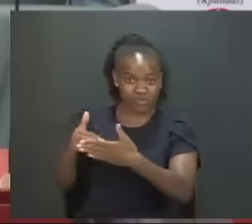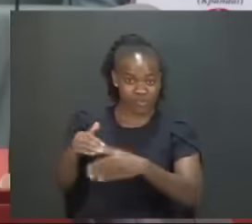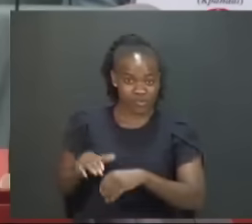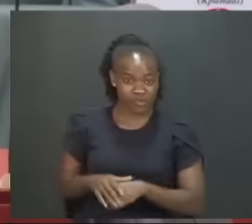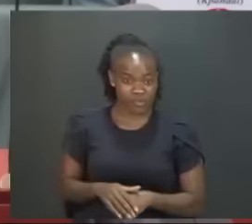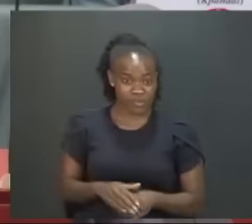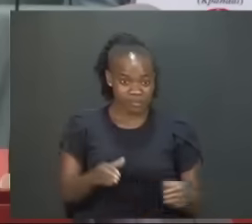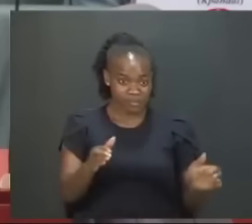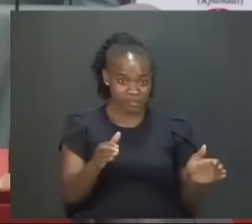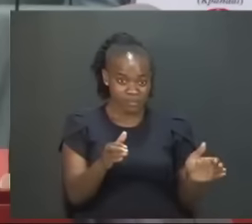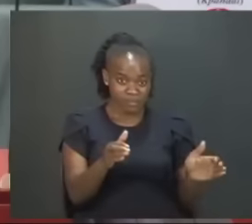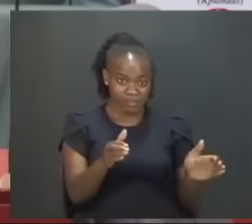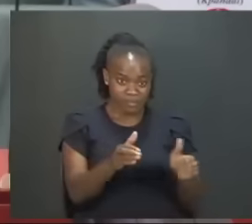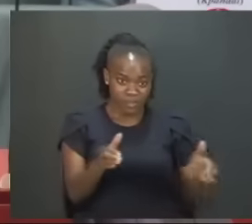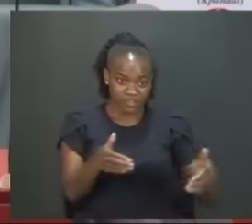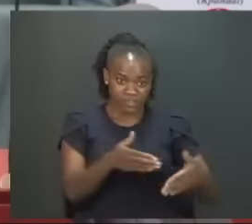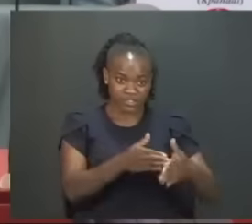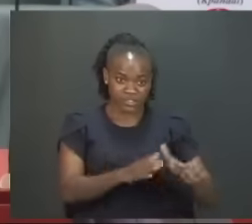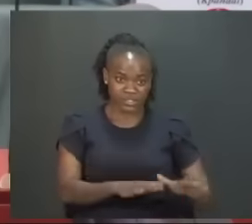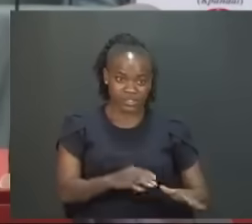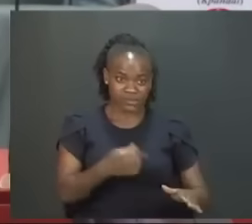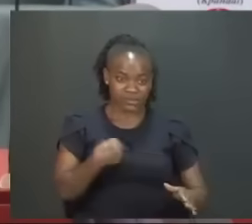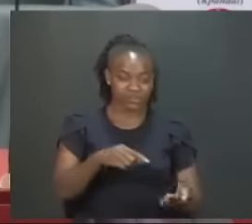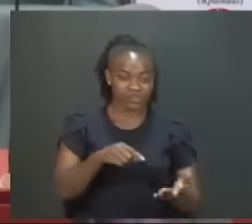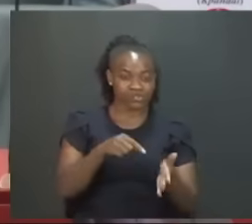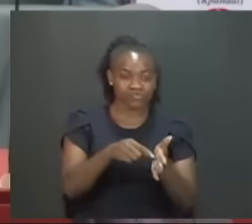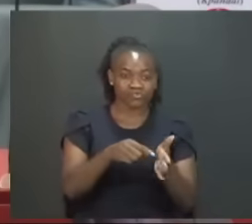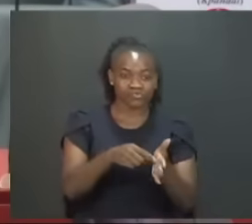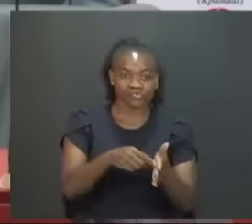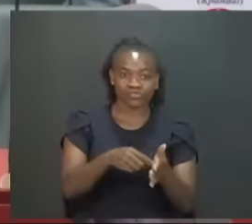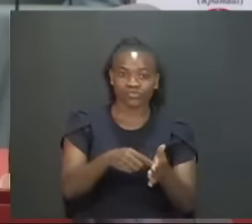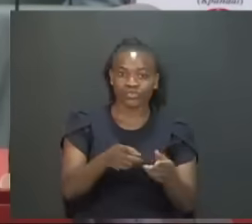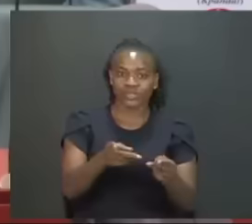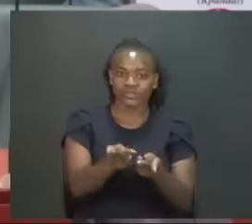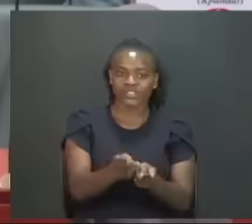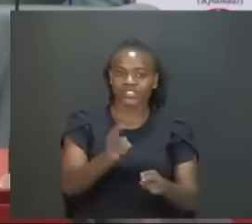the majority leader, I can point his seat to you. He sat around this area.